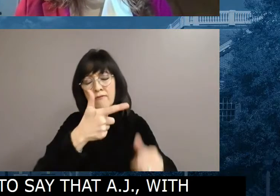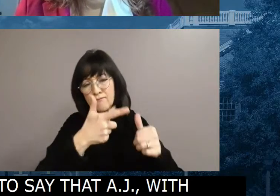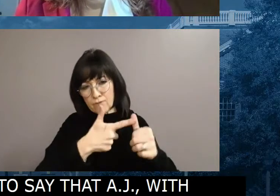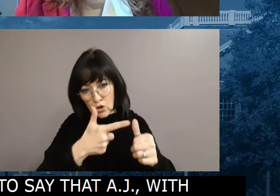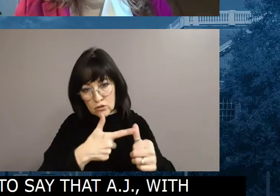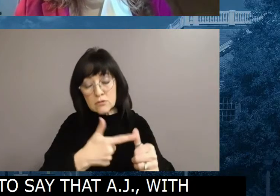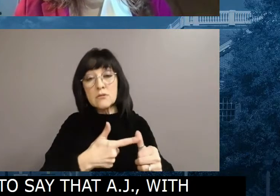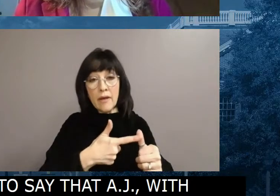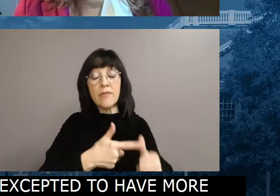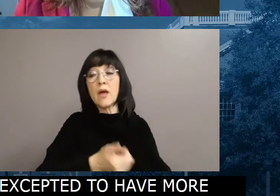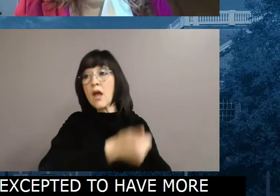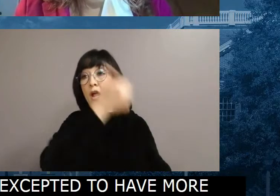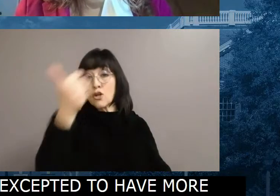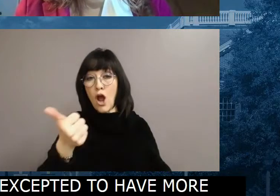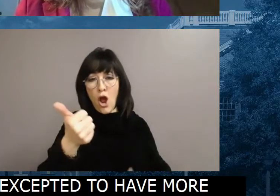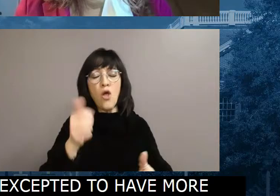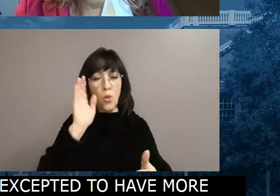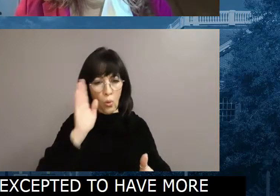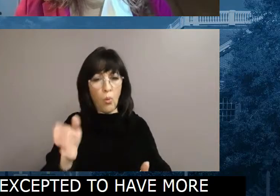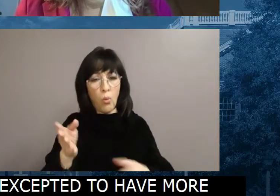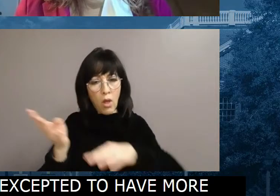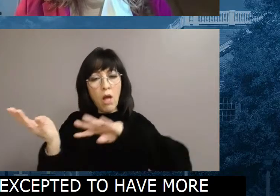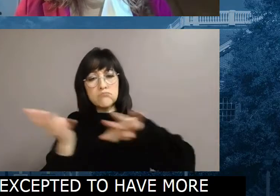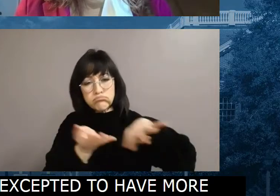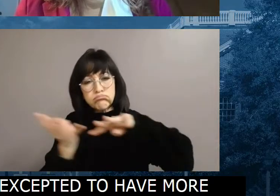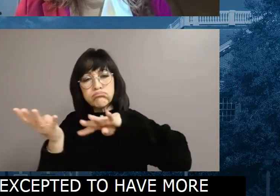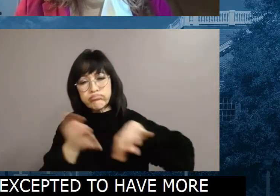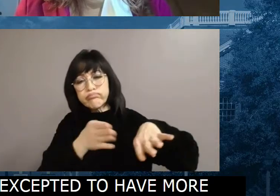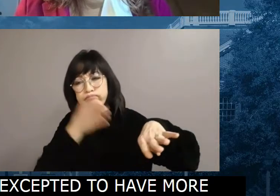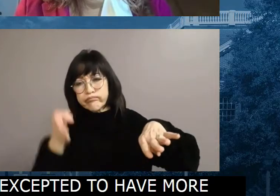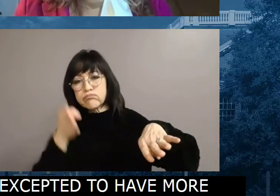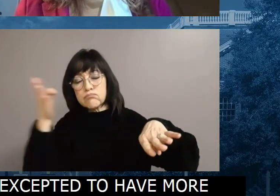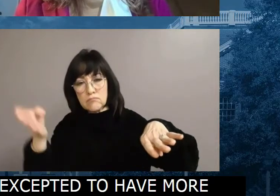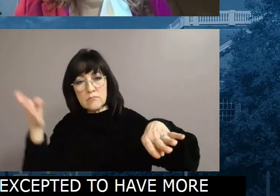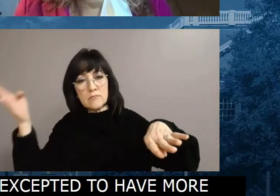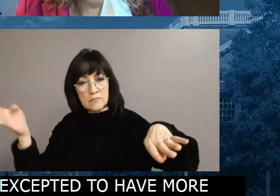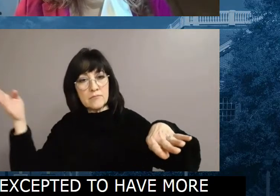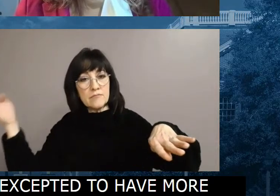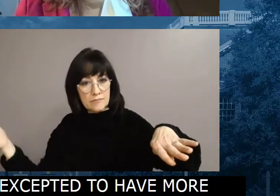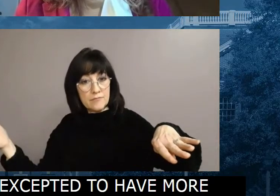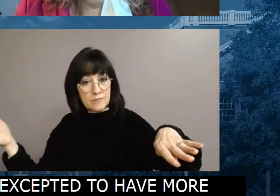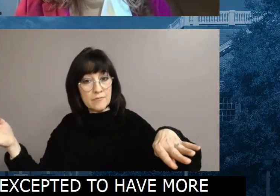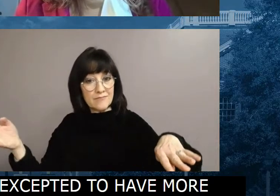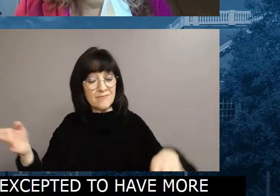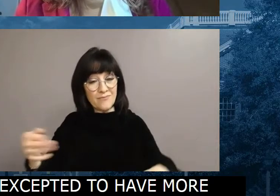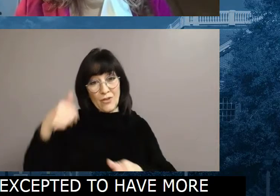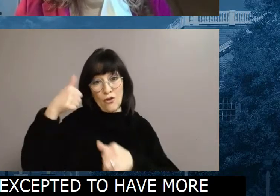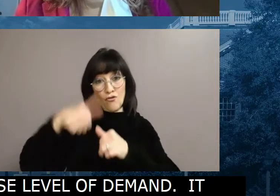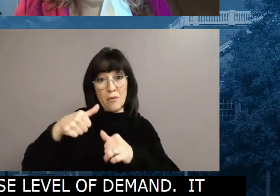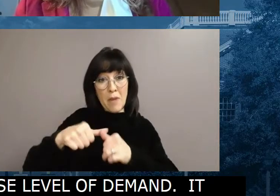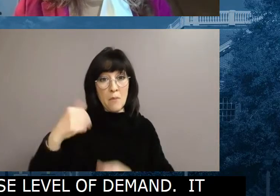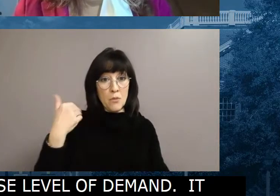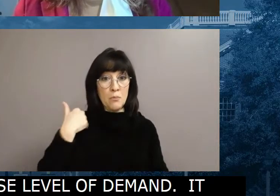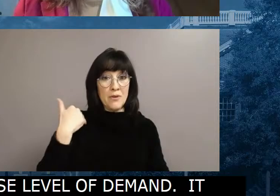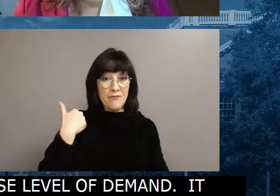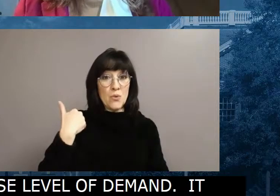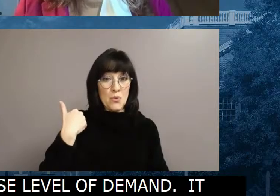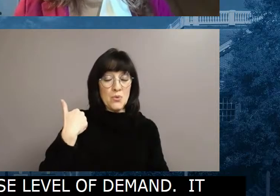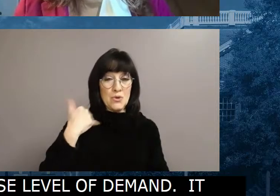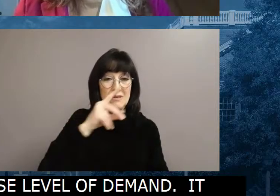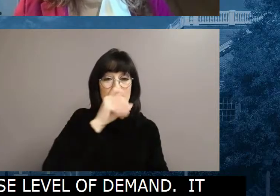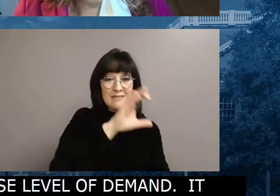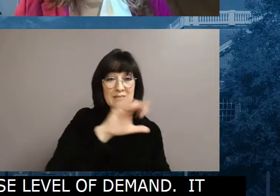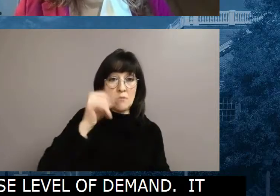demand. It was pretty frenetic back in December and January when we were doing 1A, and